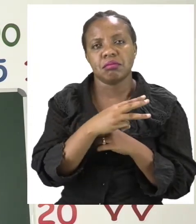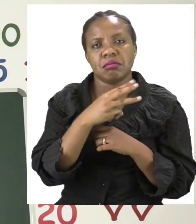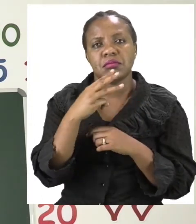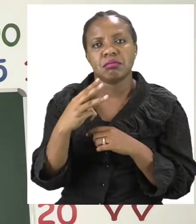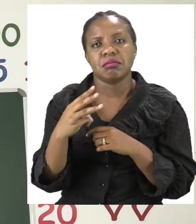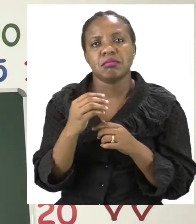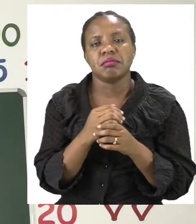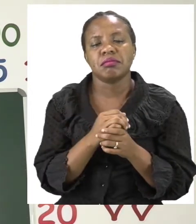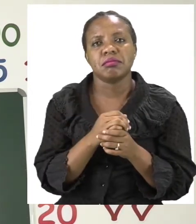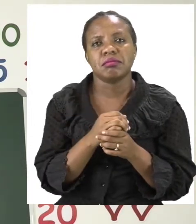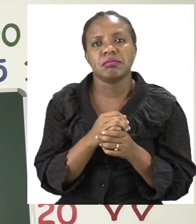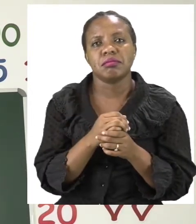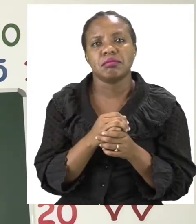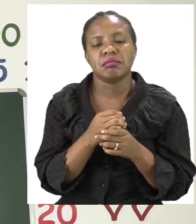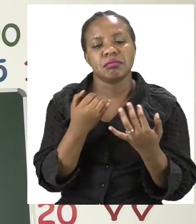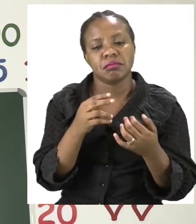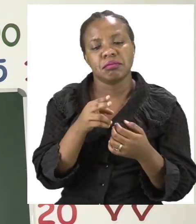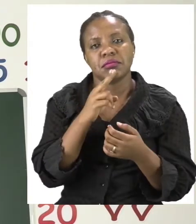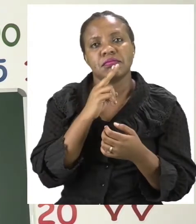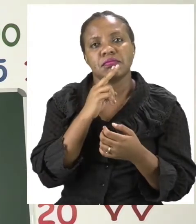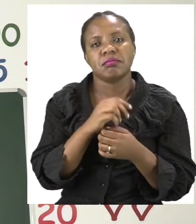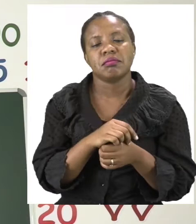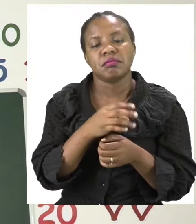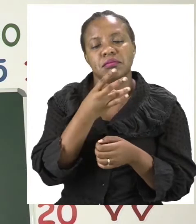33. Your answer will be